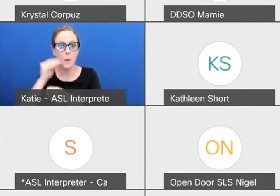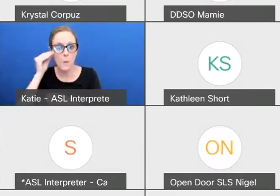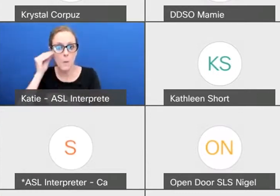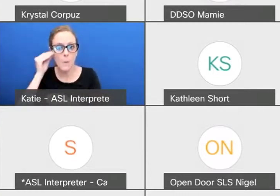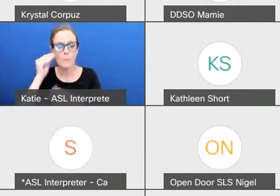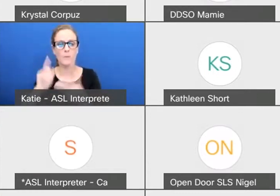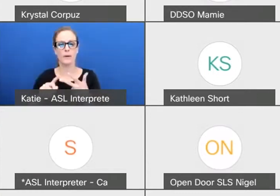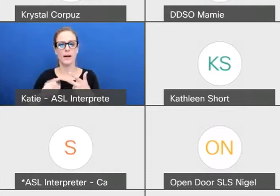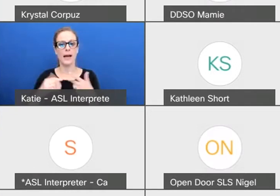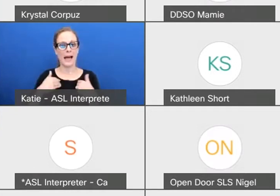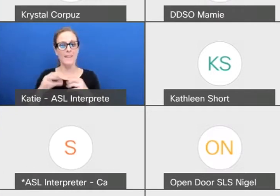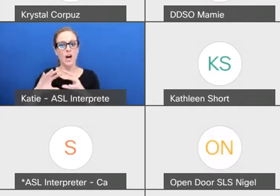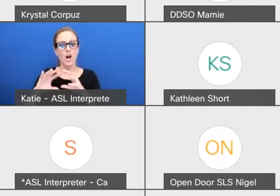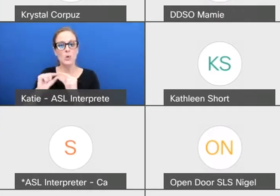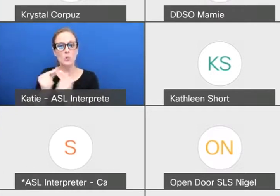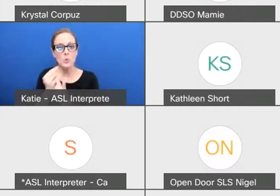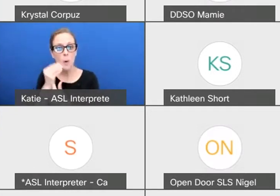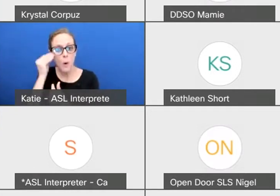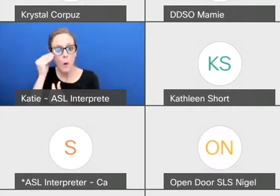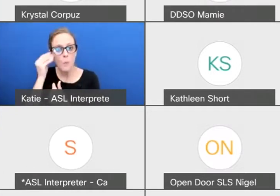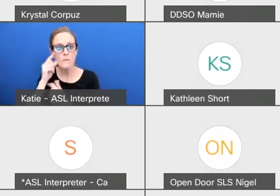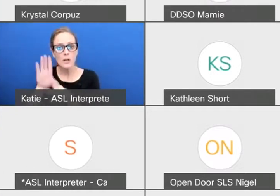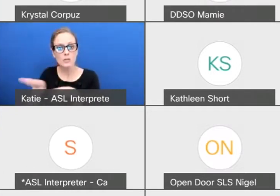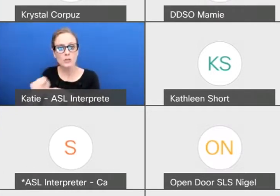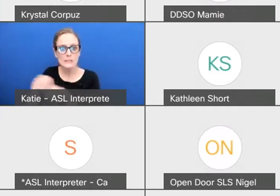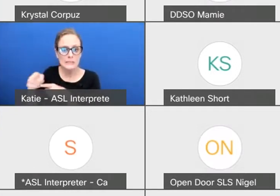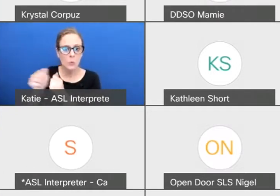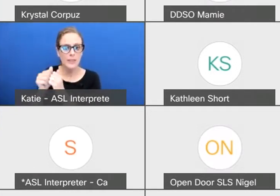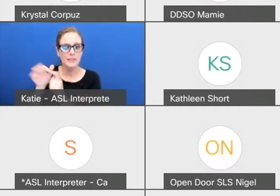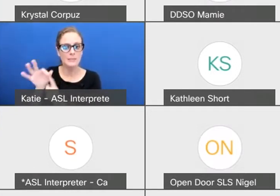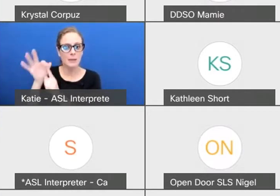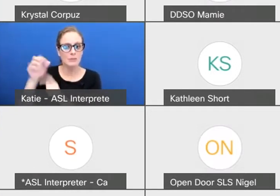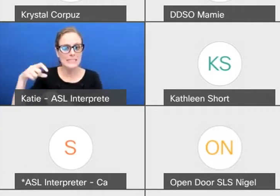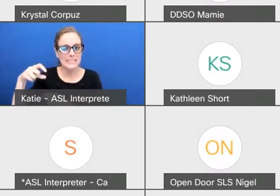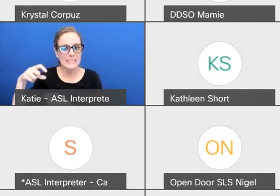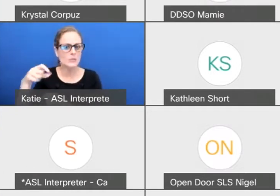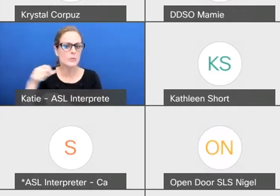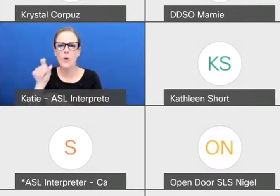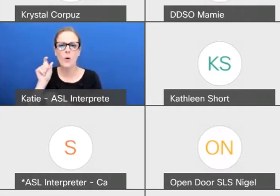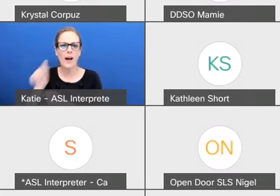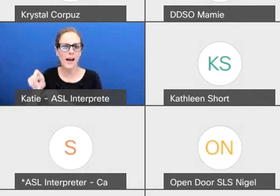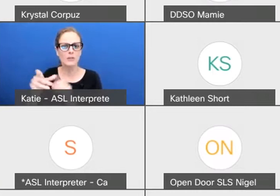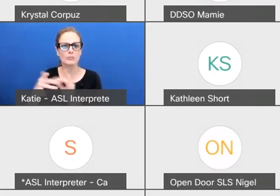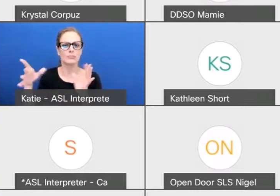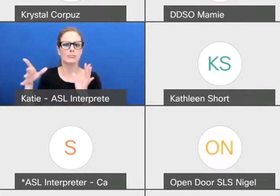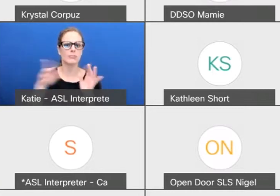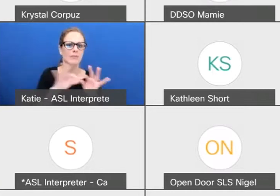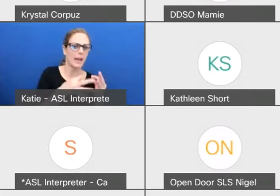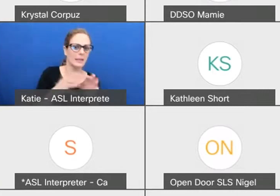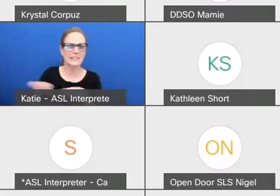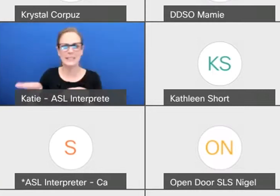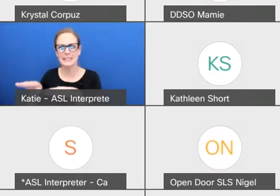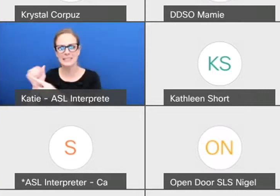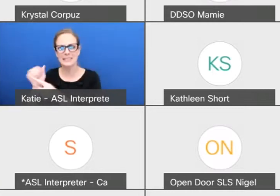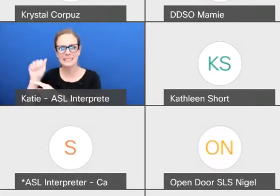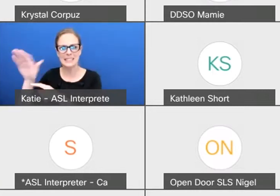special healthcare needs, so that we don't have to send our kids far away from their families. And so I know we've had some case management folks that